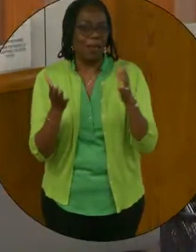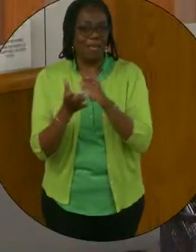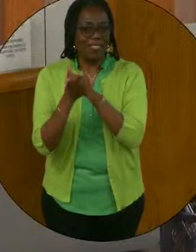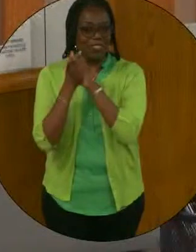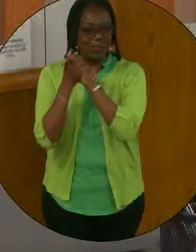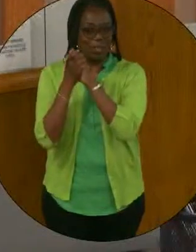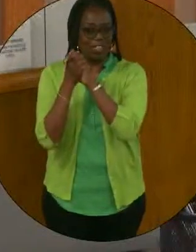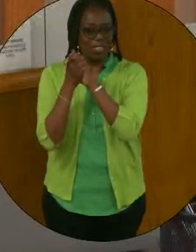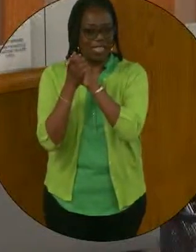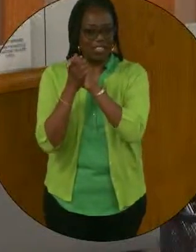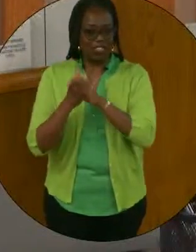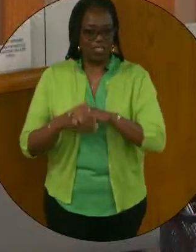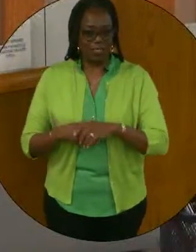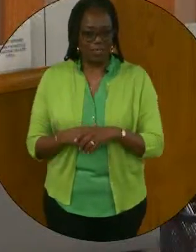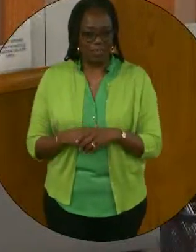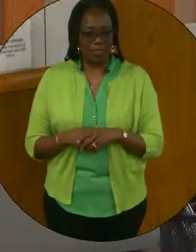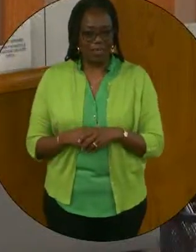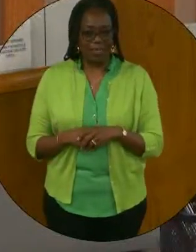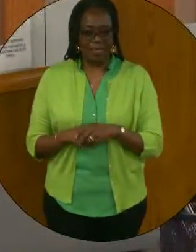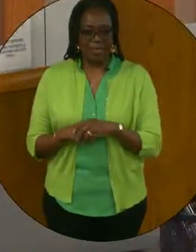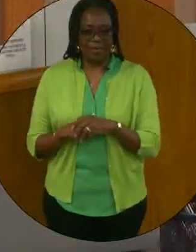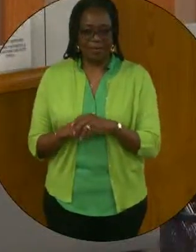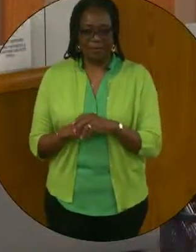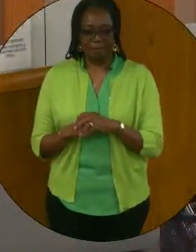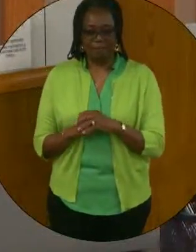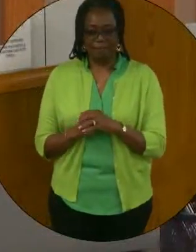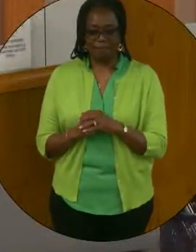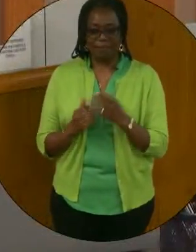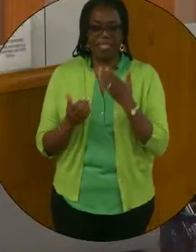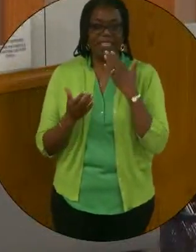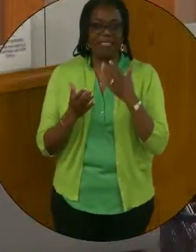Congratulations. Thank you very much for your service.